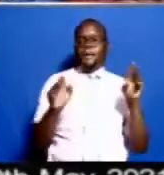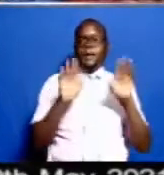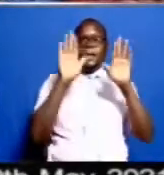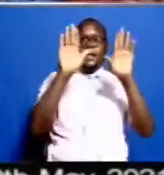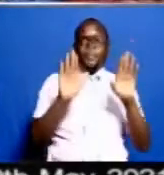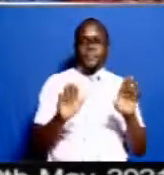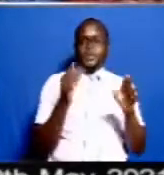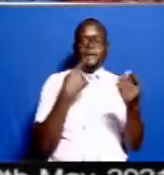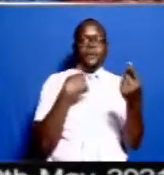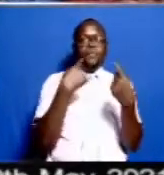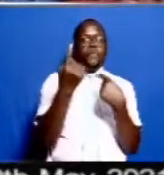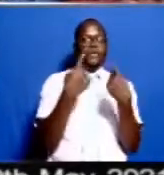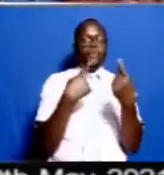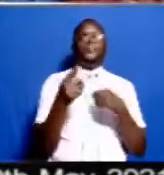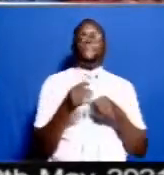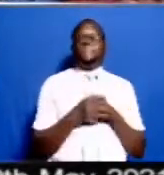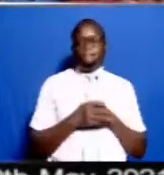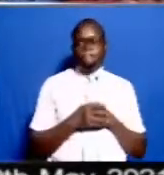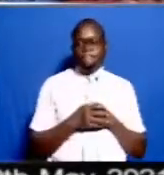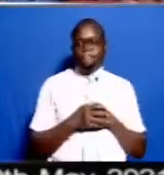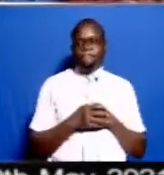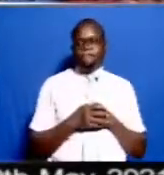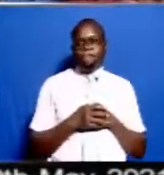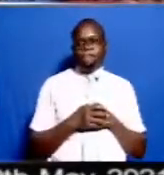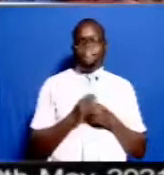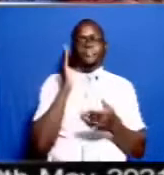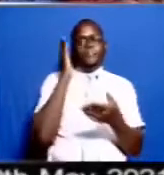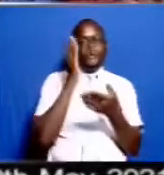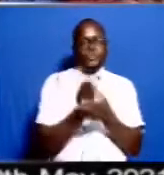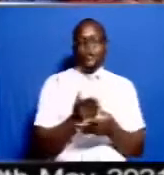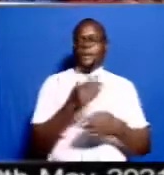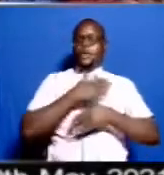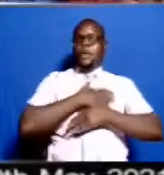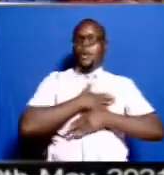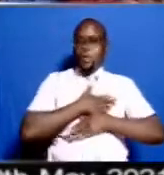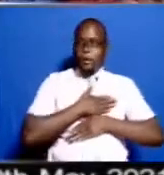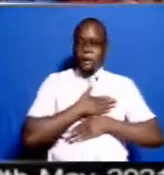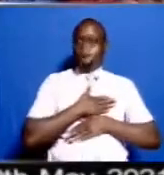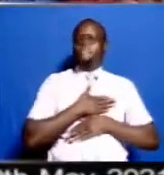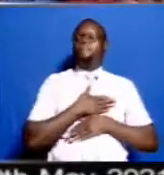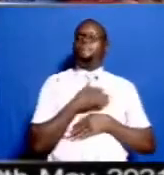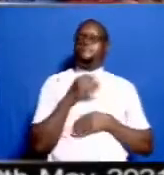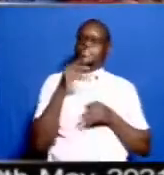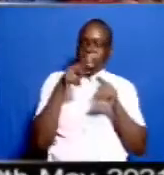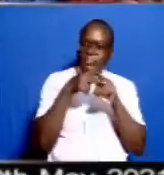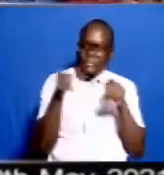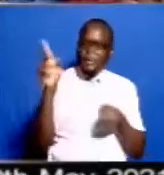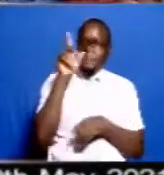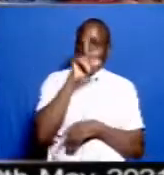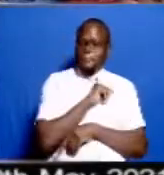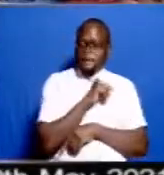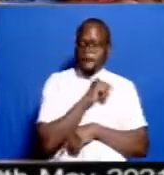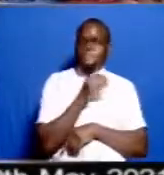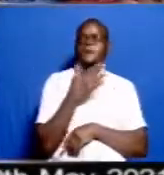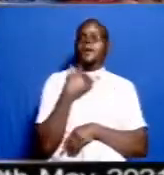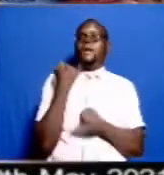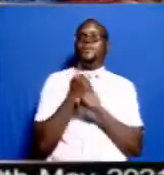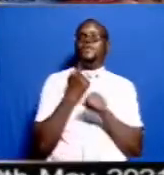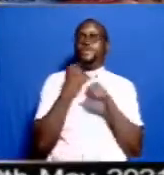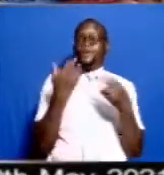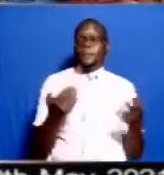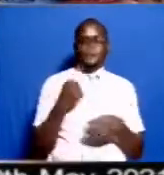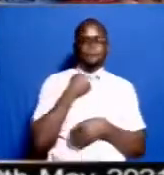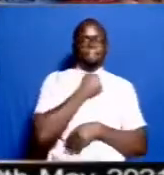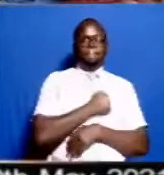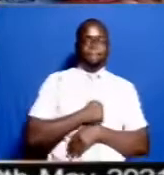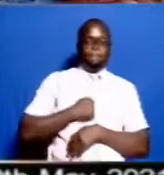motion. And from the very onset, Madam Chair, I want to regret that